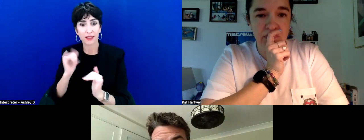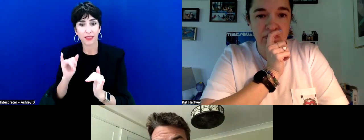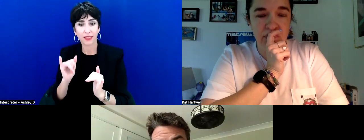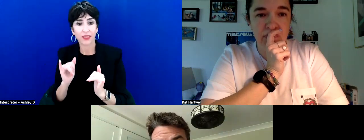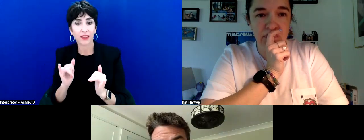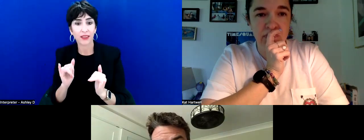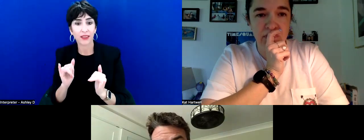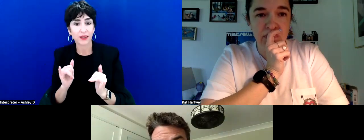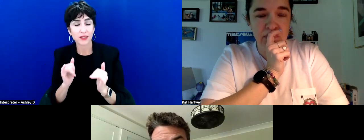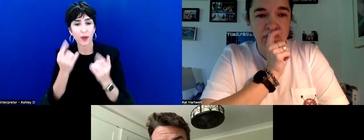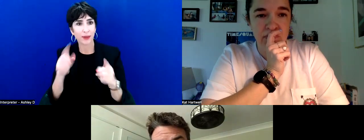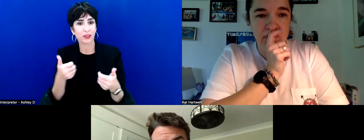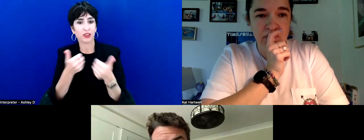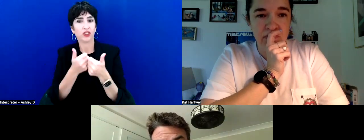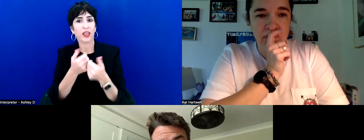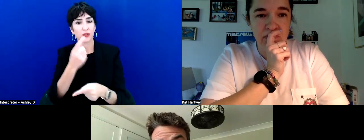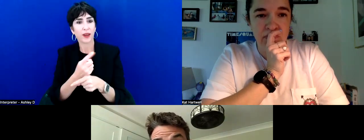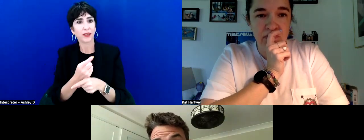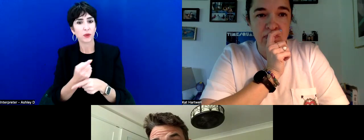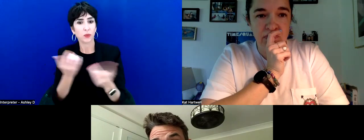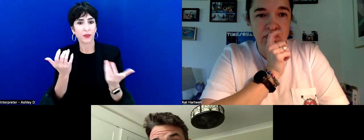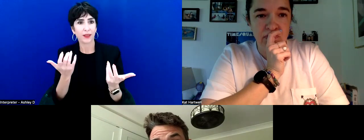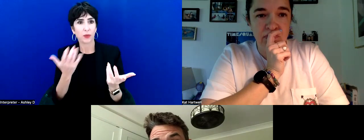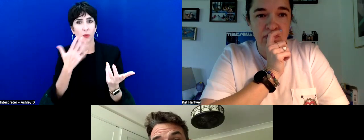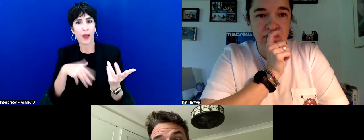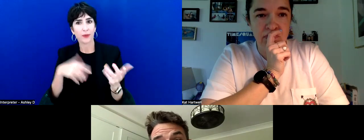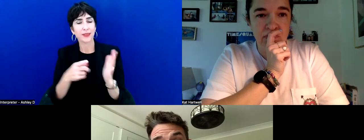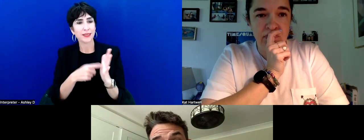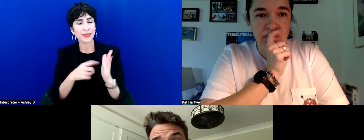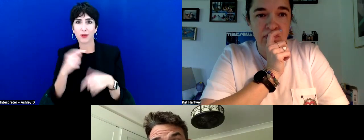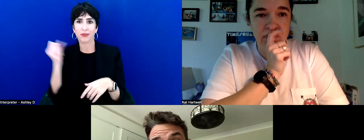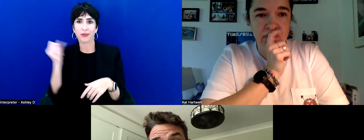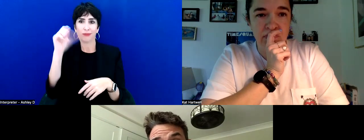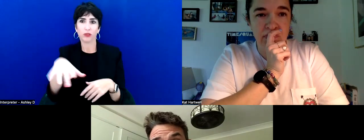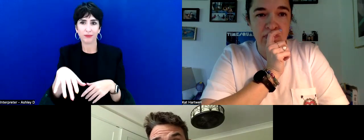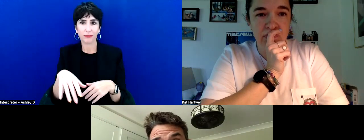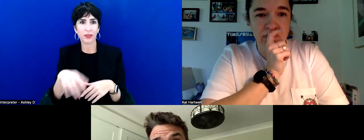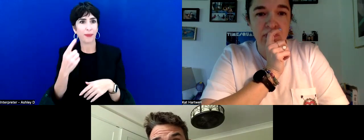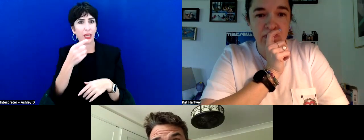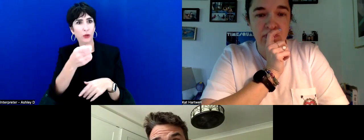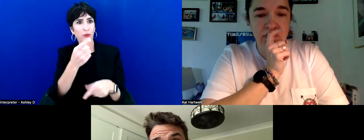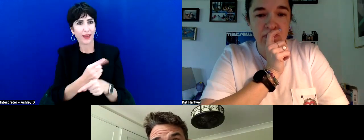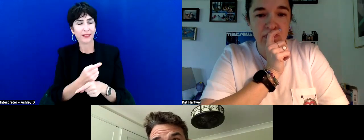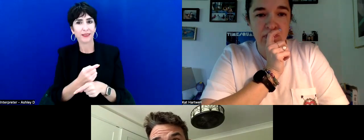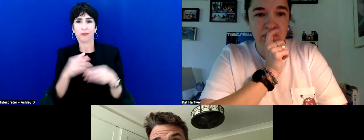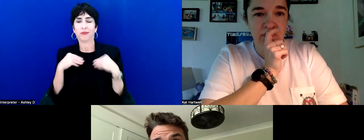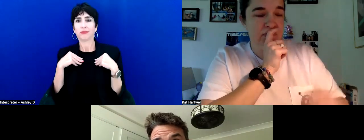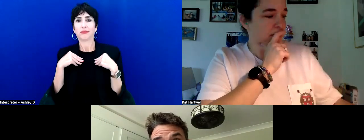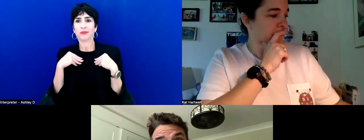And so there's a challenge in that, right? Where we're like, wow, sometimes life throws something at you